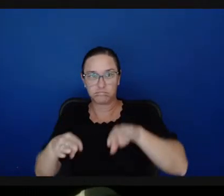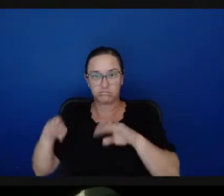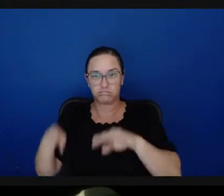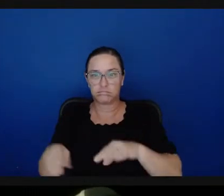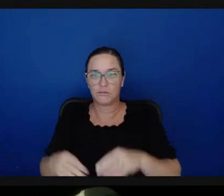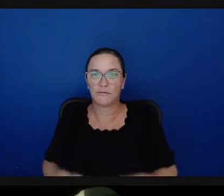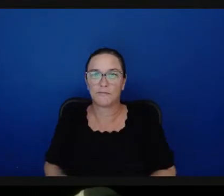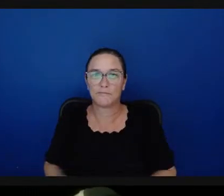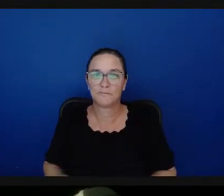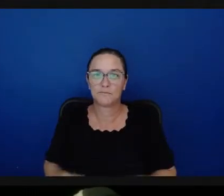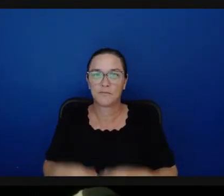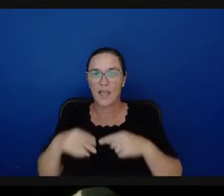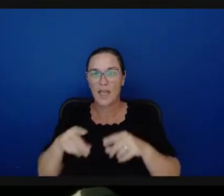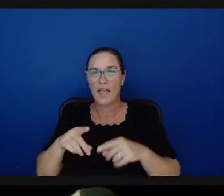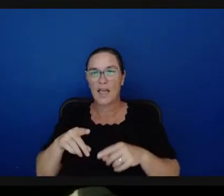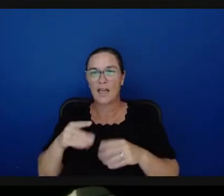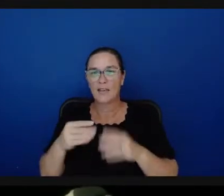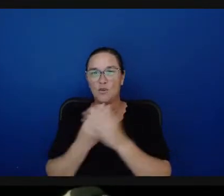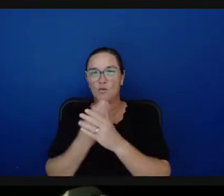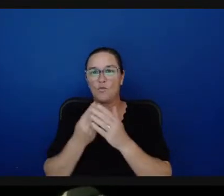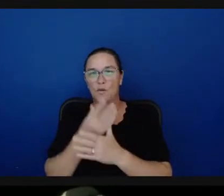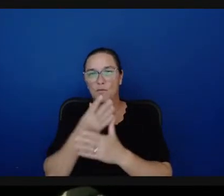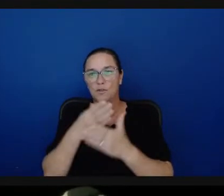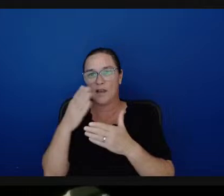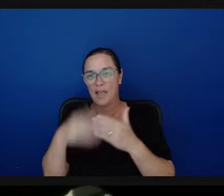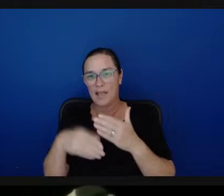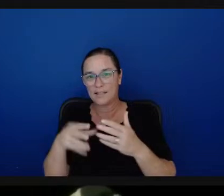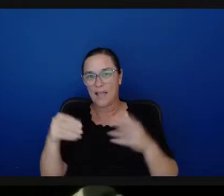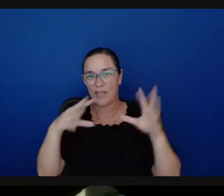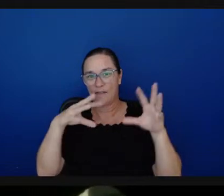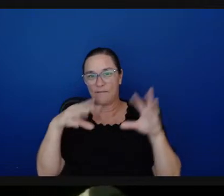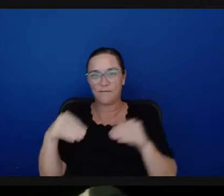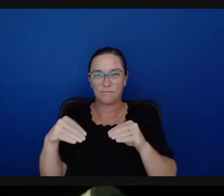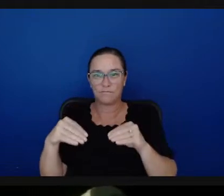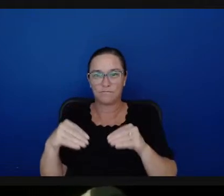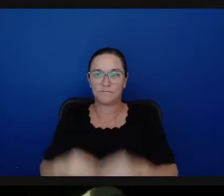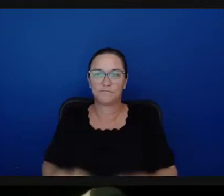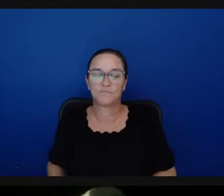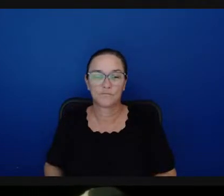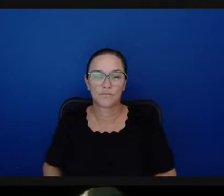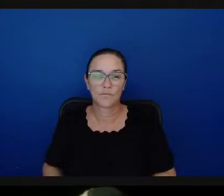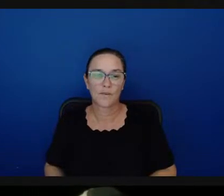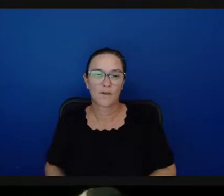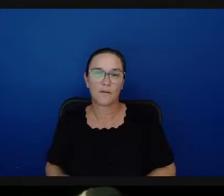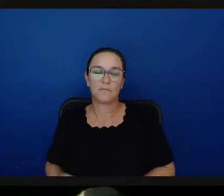as the eruption ends and the fountains shut off. So a little nuance there to look for,